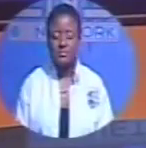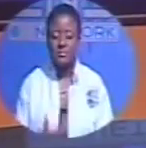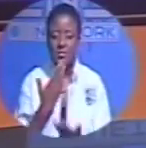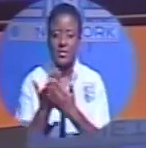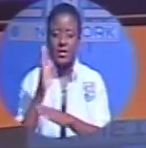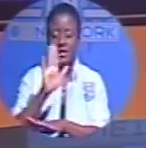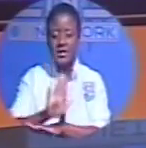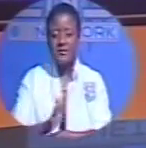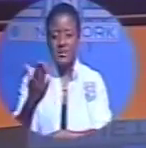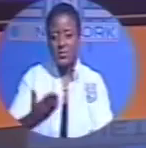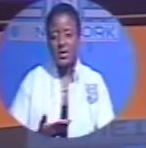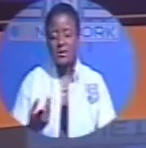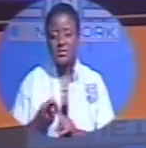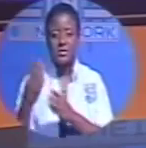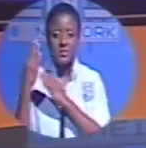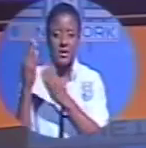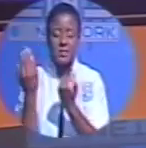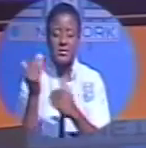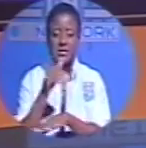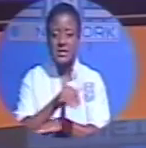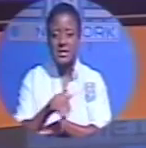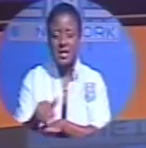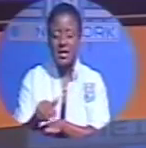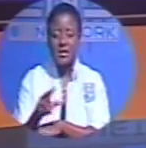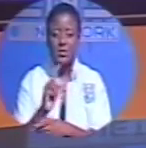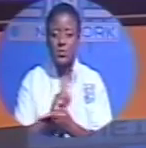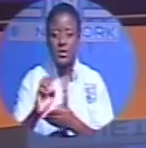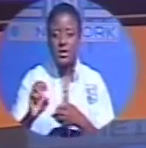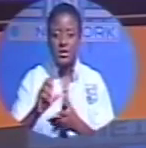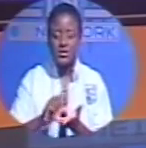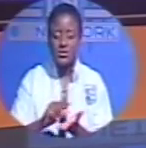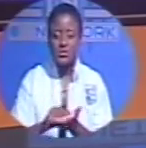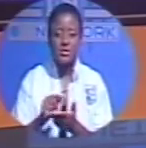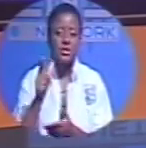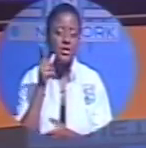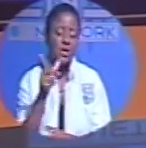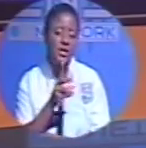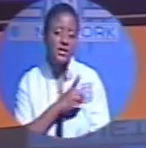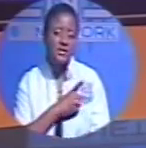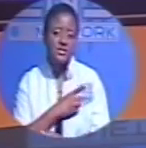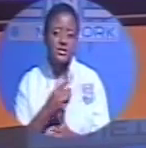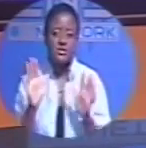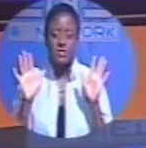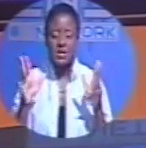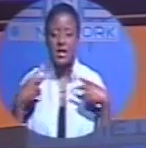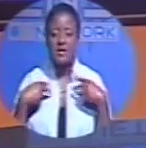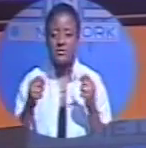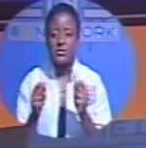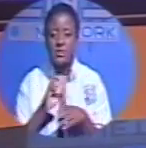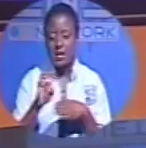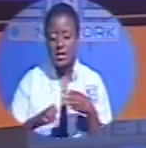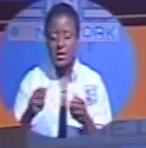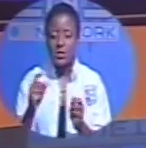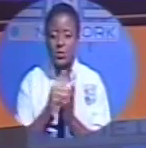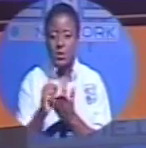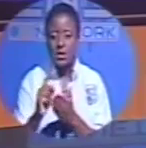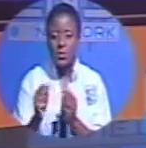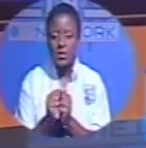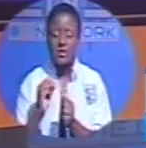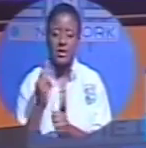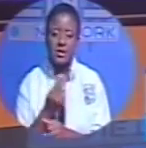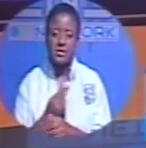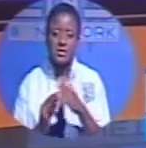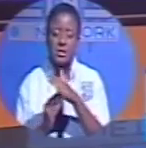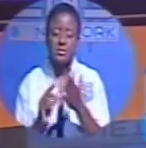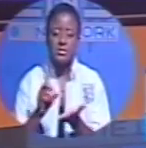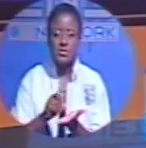Good evening and welcome to The Bahamas Tonight Weekend Edition. I'm LaDawn Davis. As always, it's great to have you ending your weekend with us. Topping